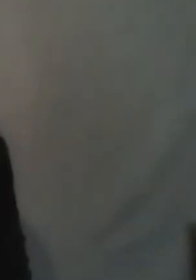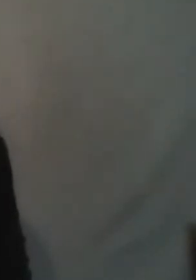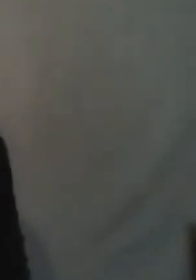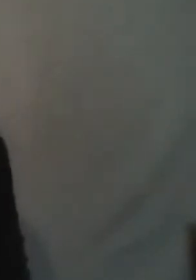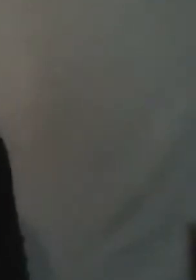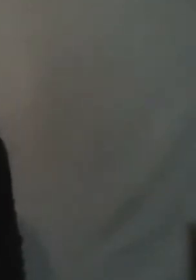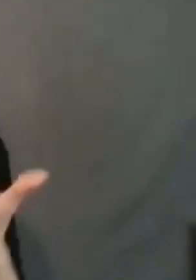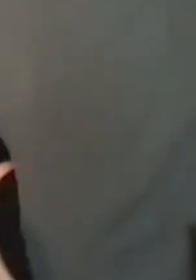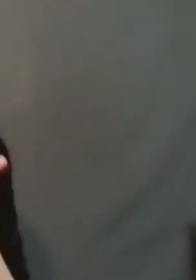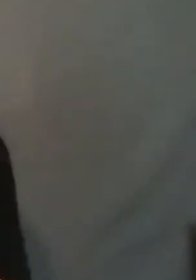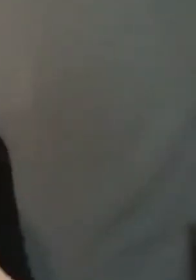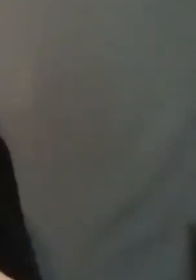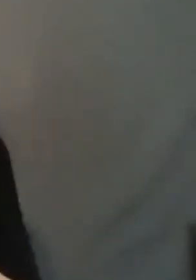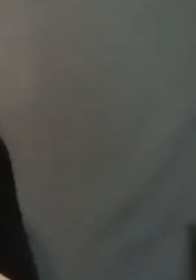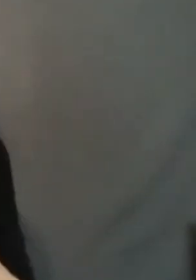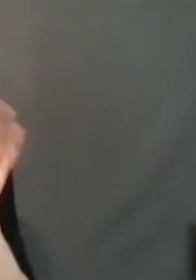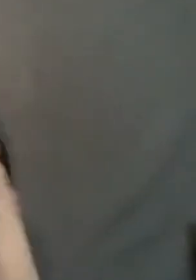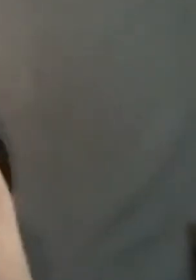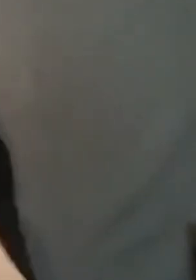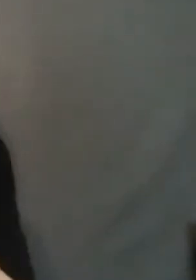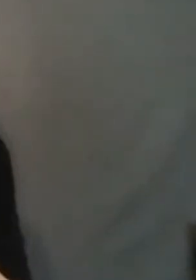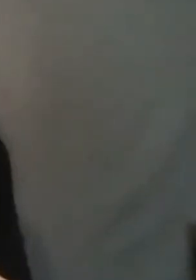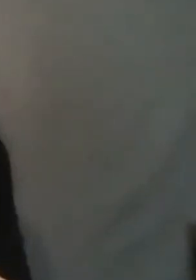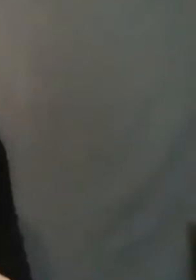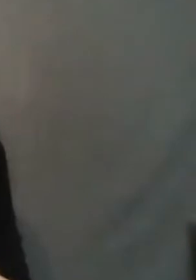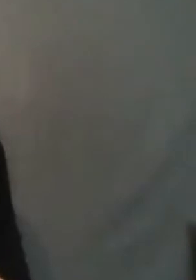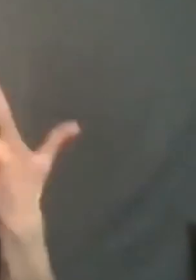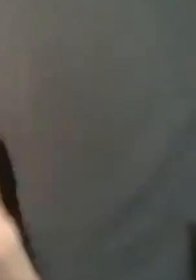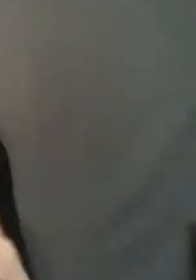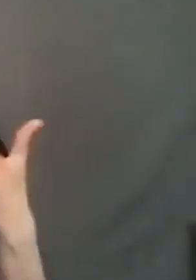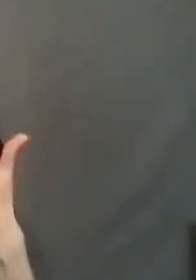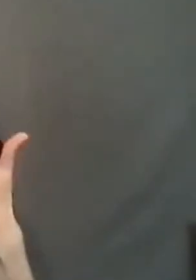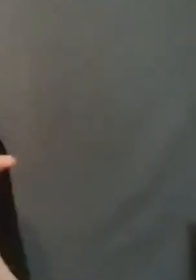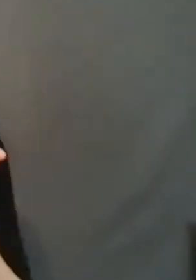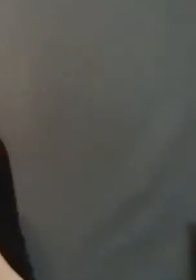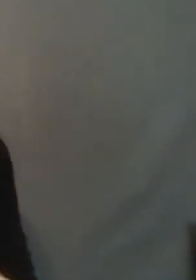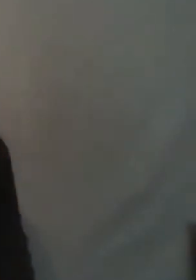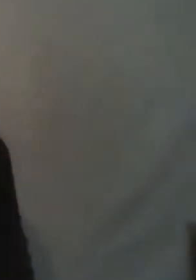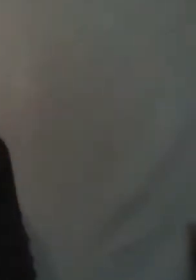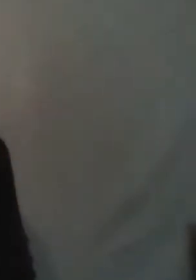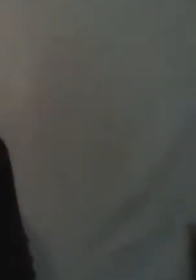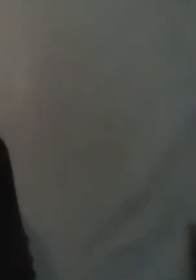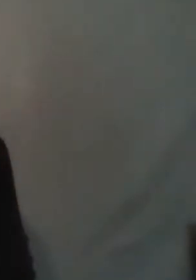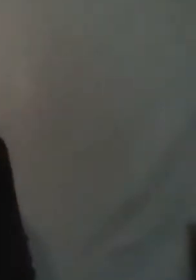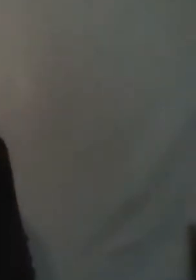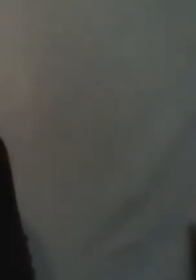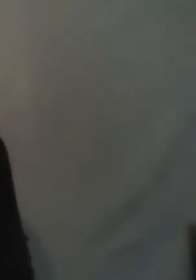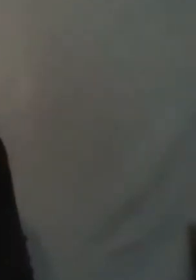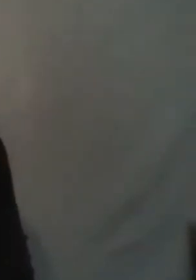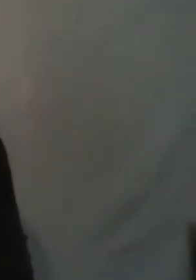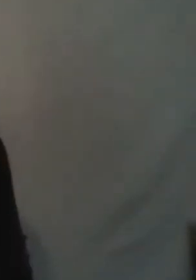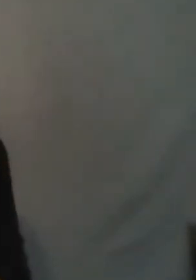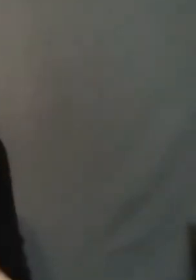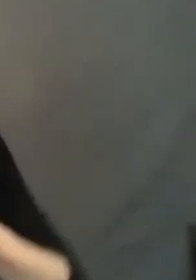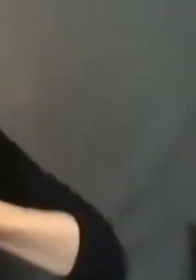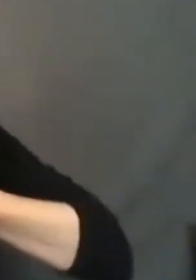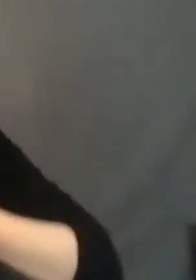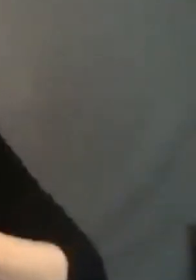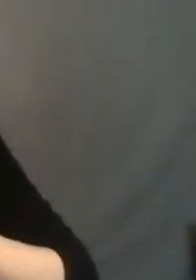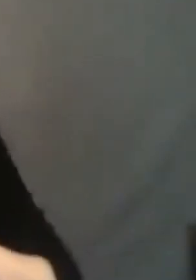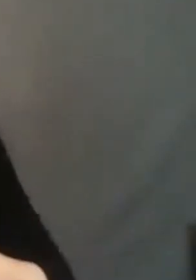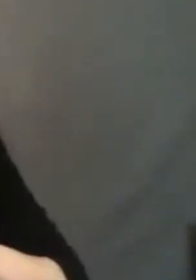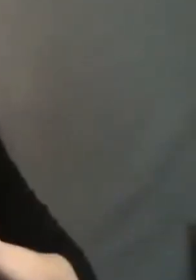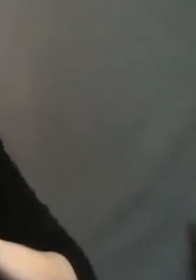Inter-University Consortium for Political and Social Research, that's ICPSR, our partnership for expanding